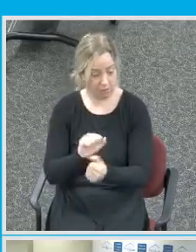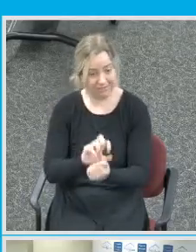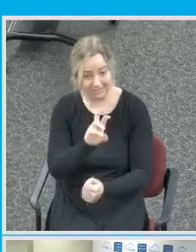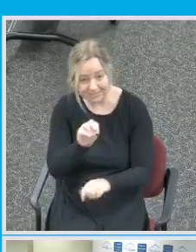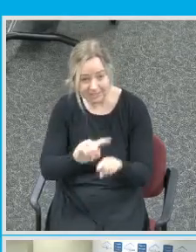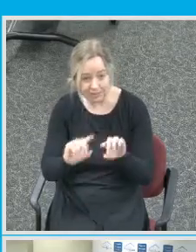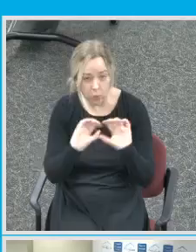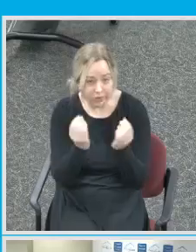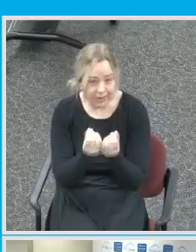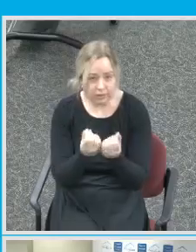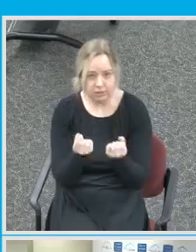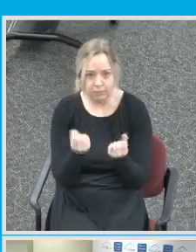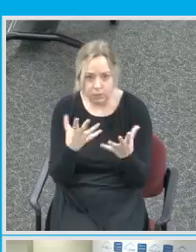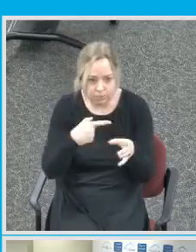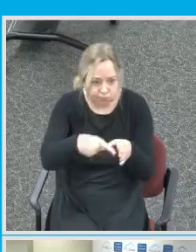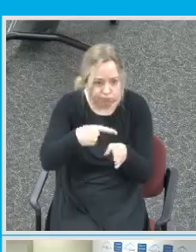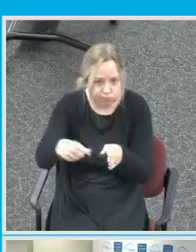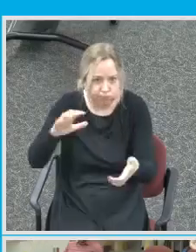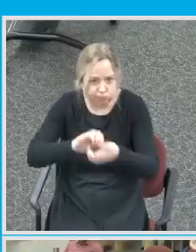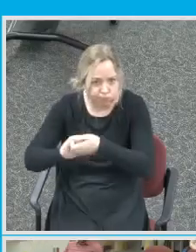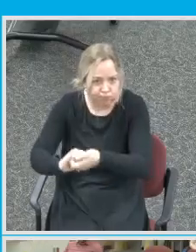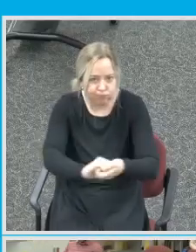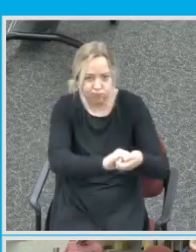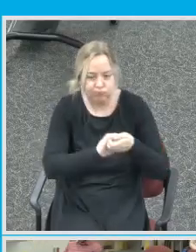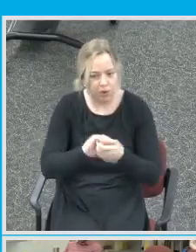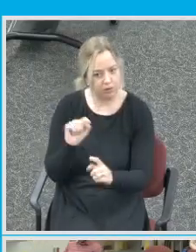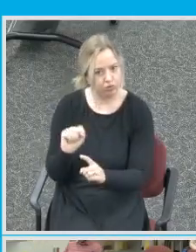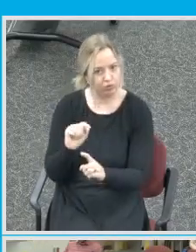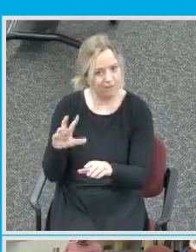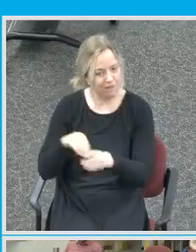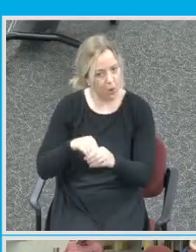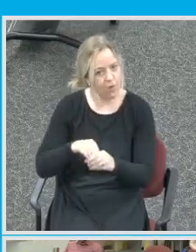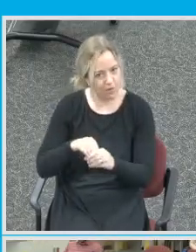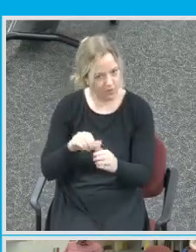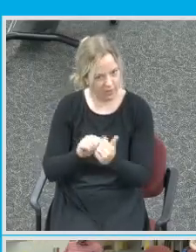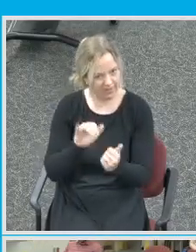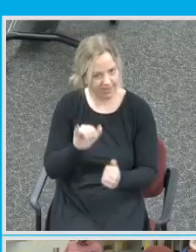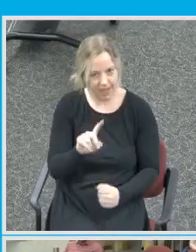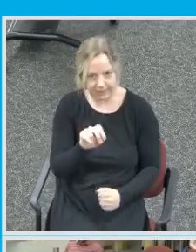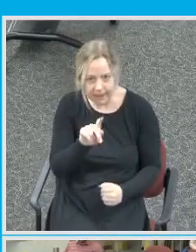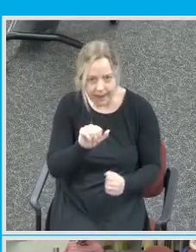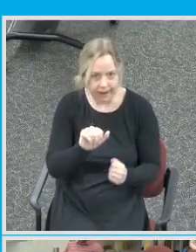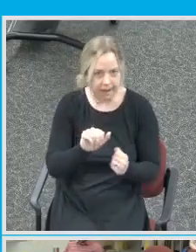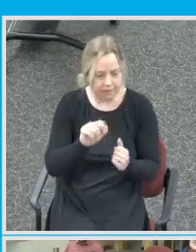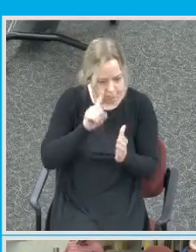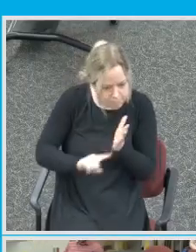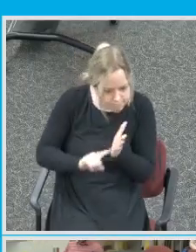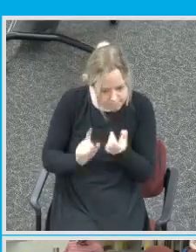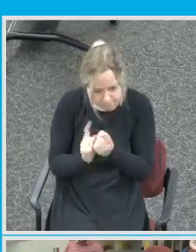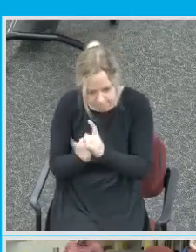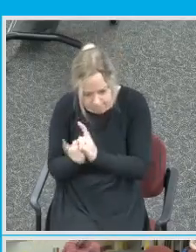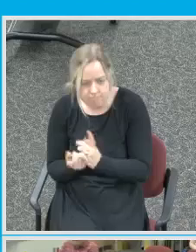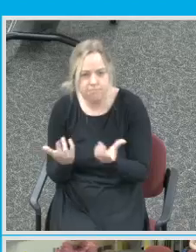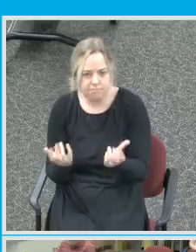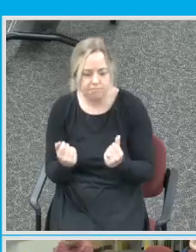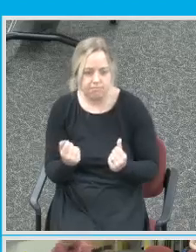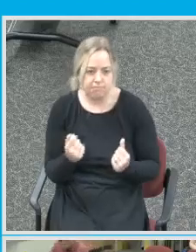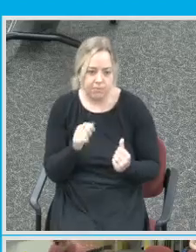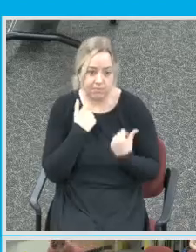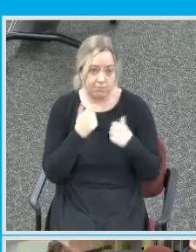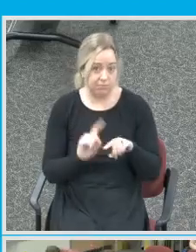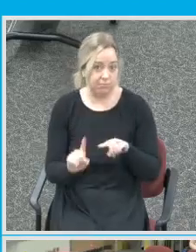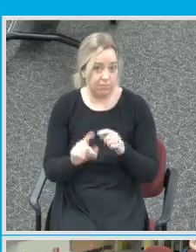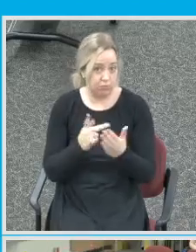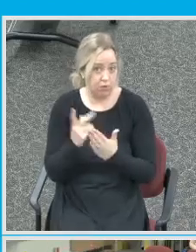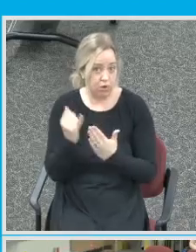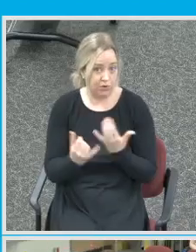organizations, multidisciplinary, and Dr. Albanese, of course, is highly involved in that related to data translation. So there are some significant projects that are going